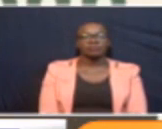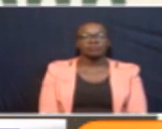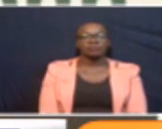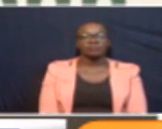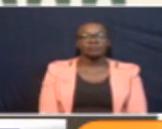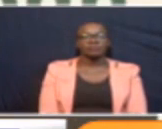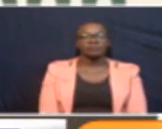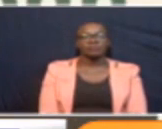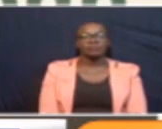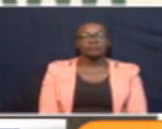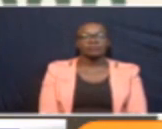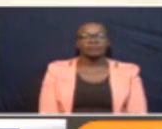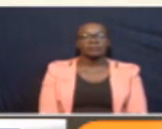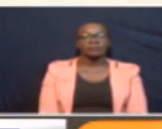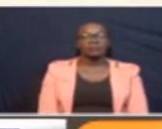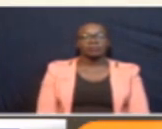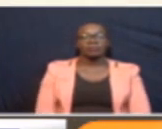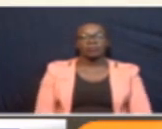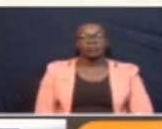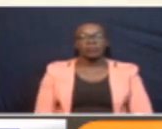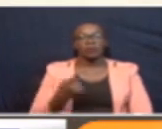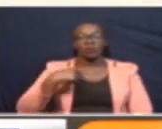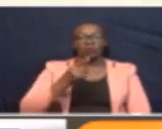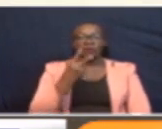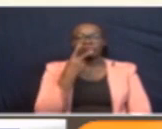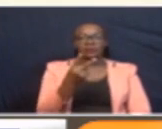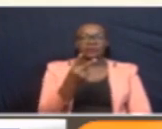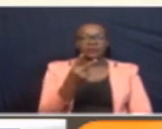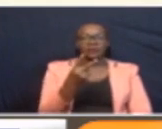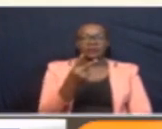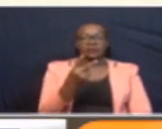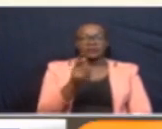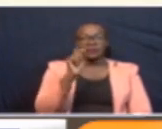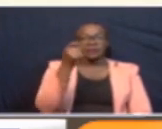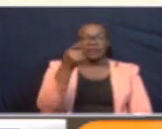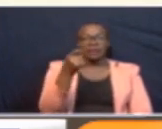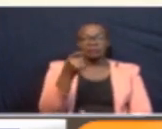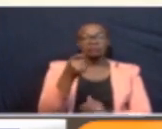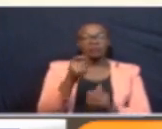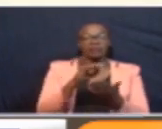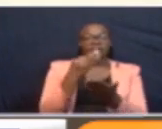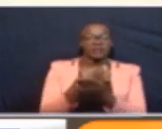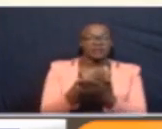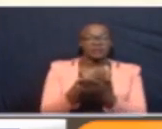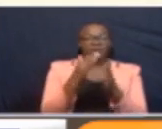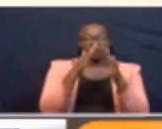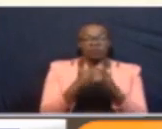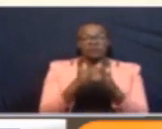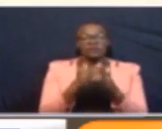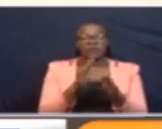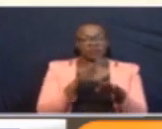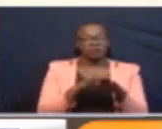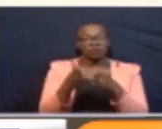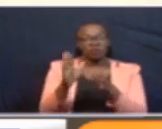infrastructure and market returns. You've seen the development around the Kenya mortgage refinancing, which is a good direction to try